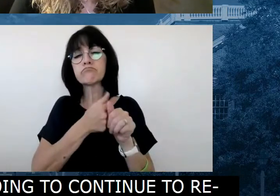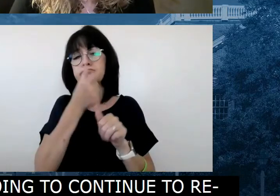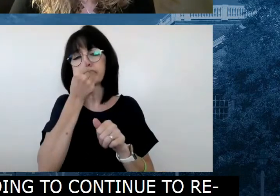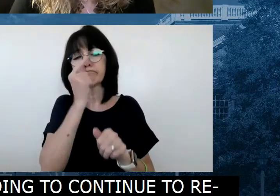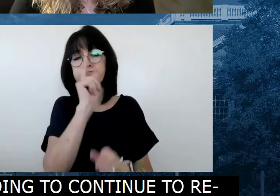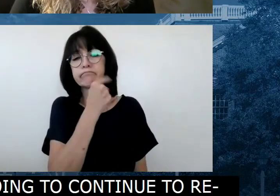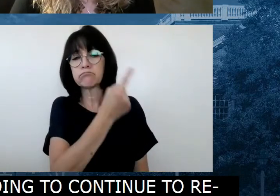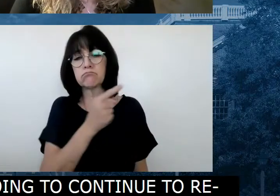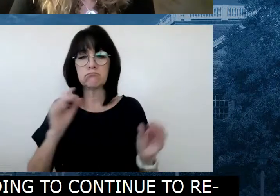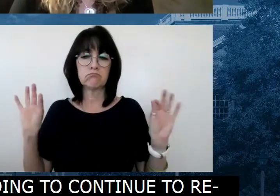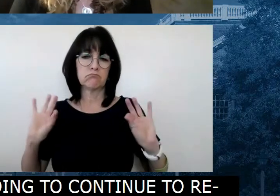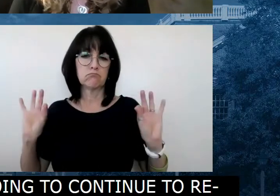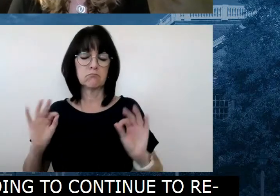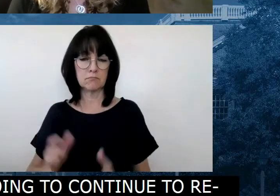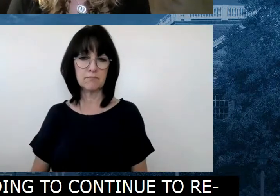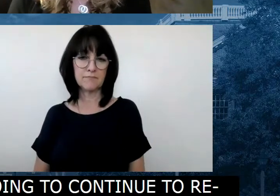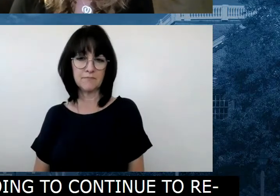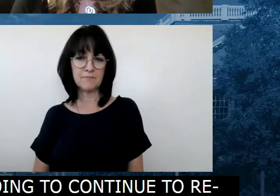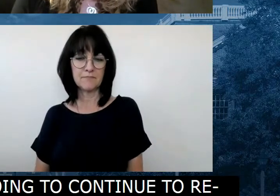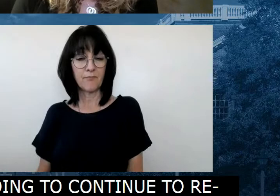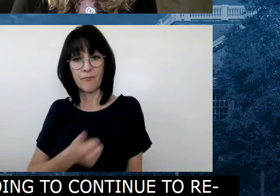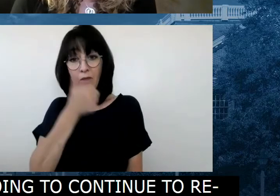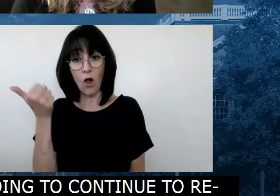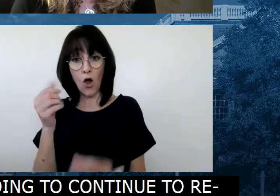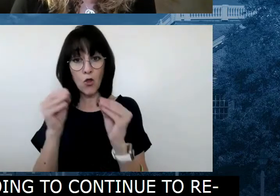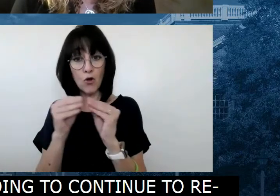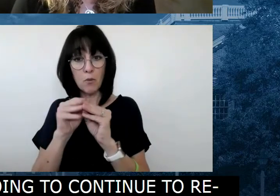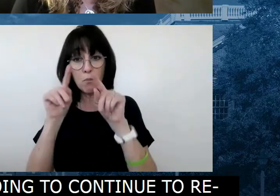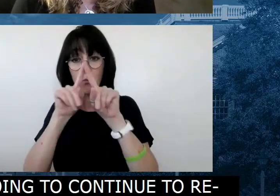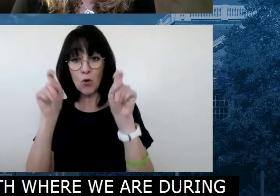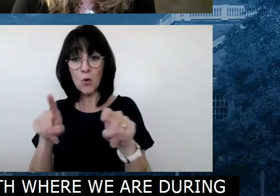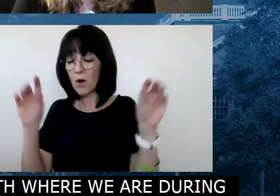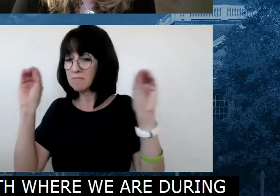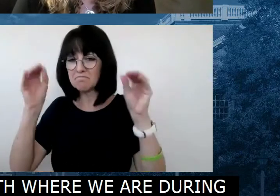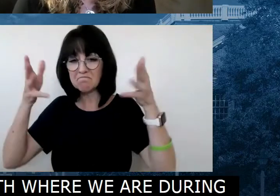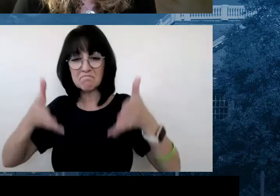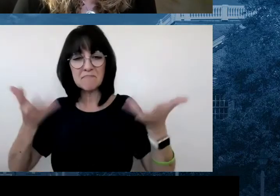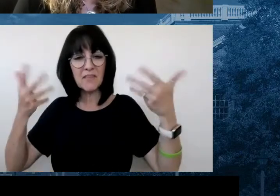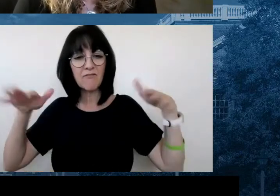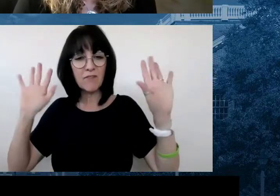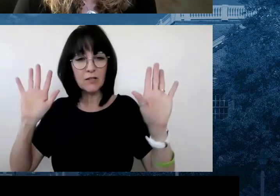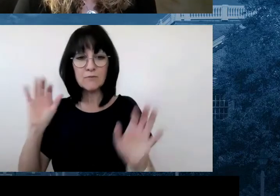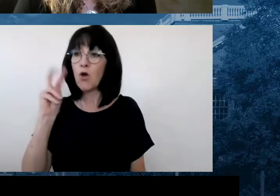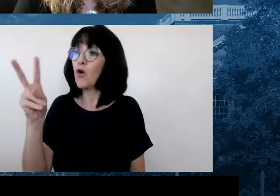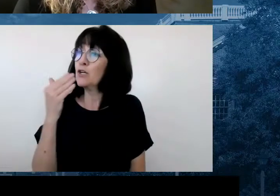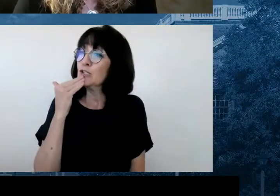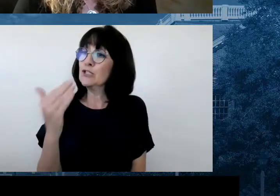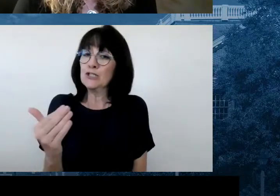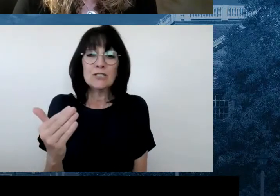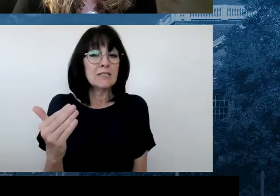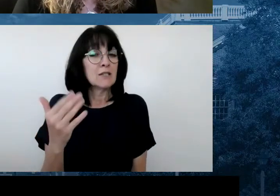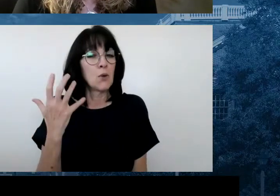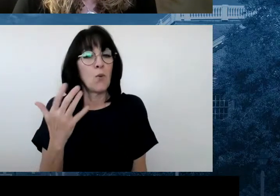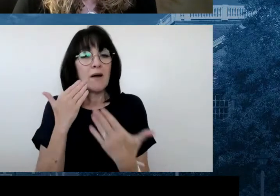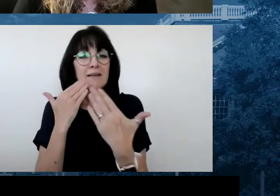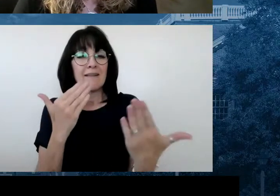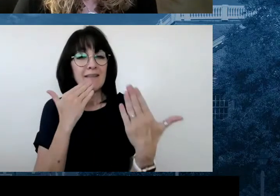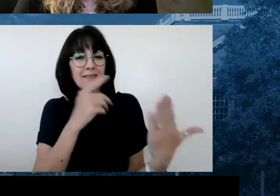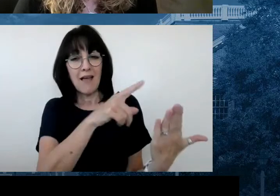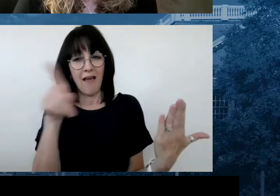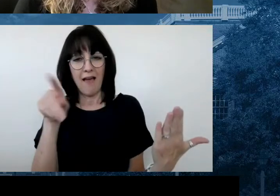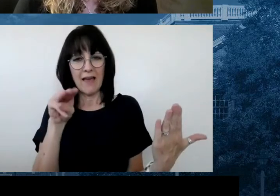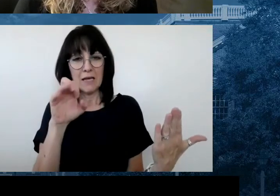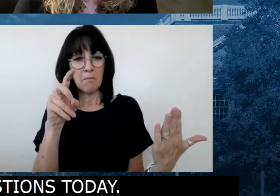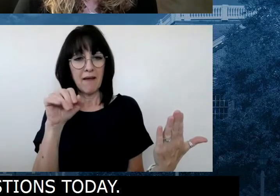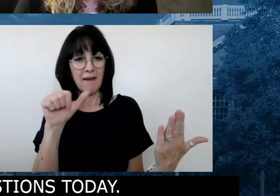All right, there are no more questions today. All right, very good. Just want to thank again the media for joining us as you have each